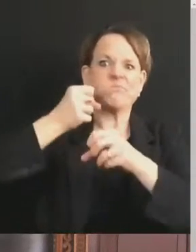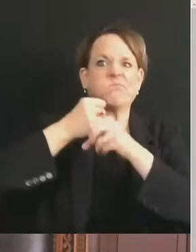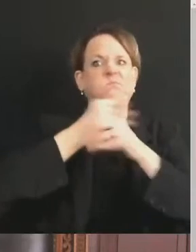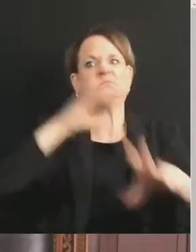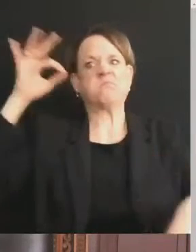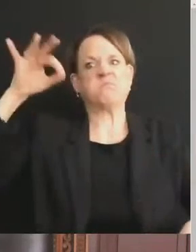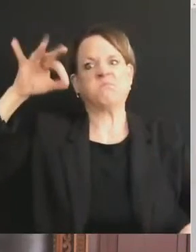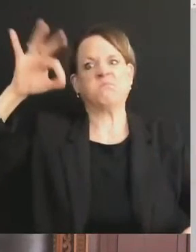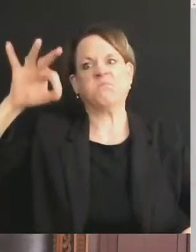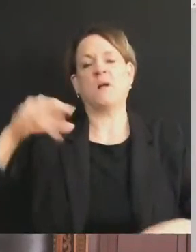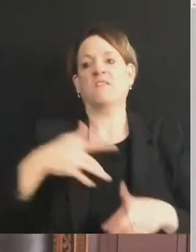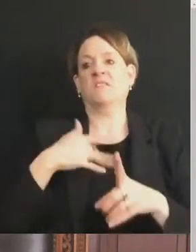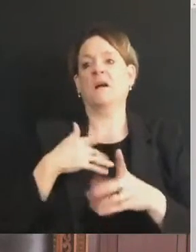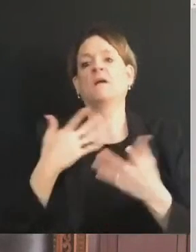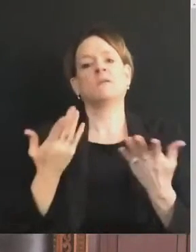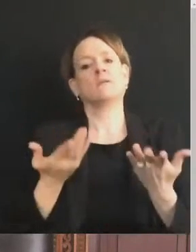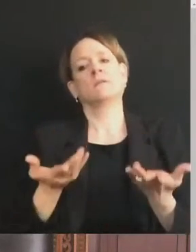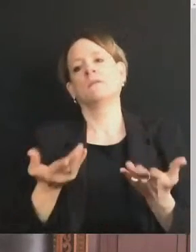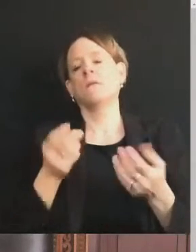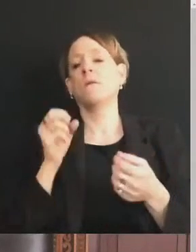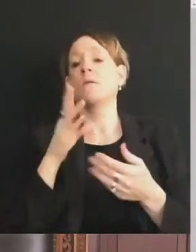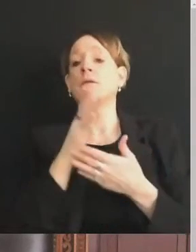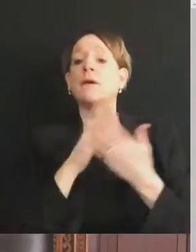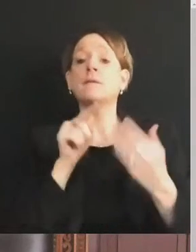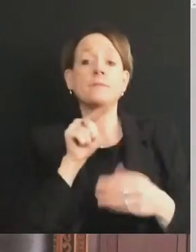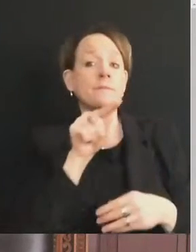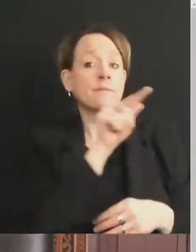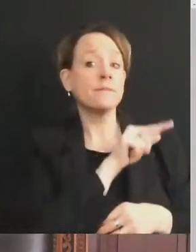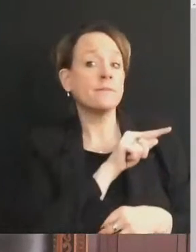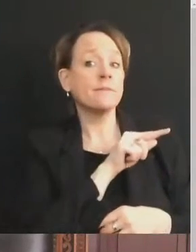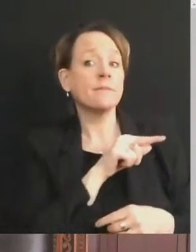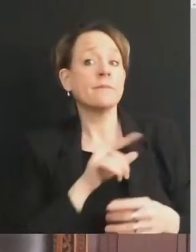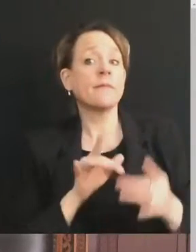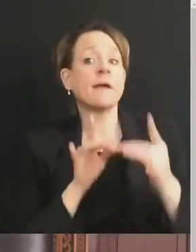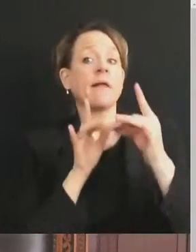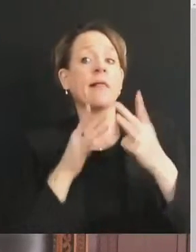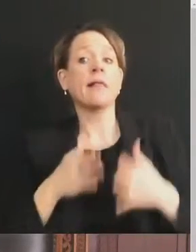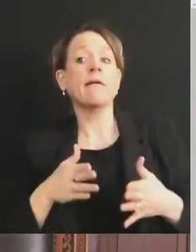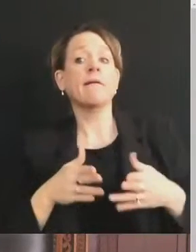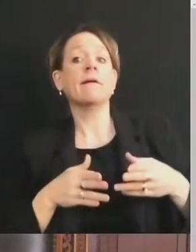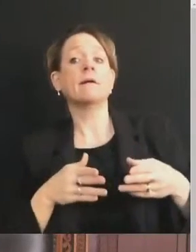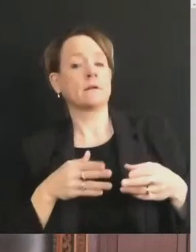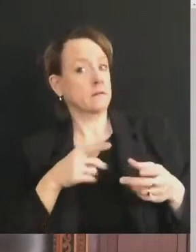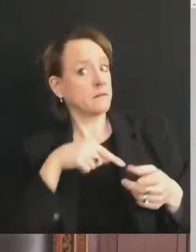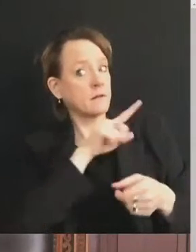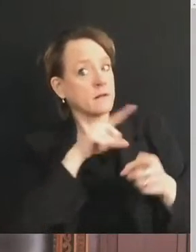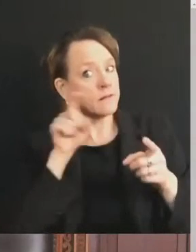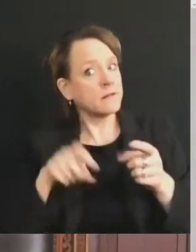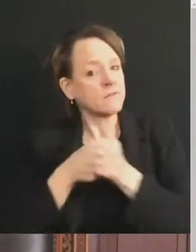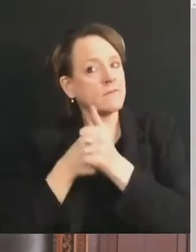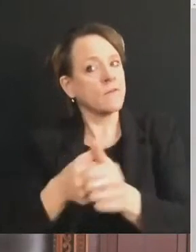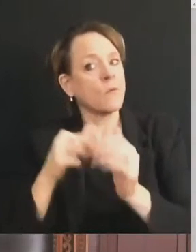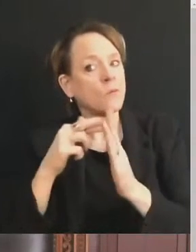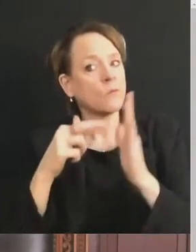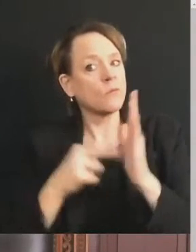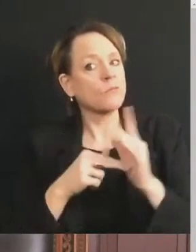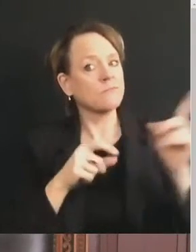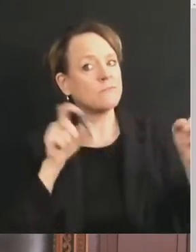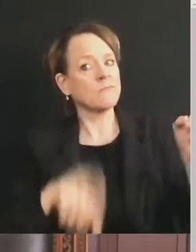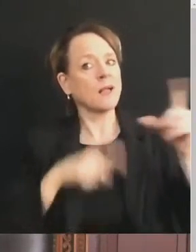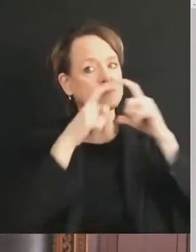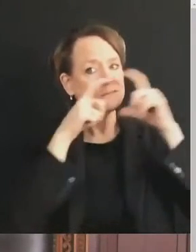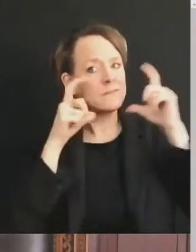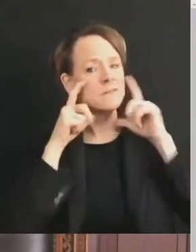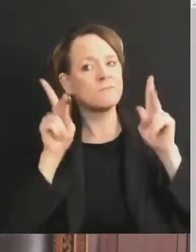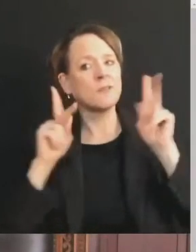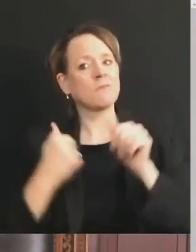their representatives are behind the basics, I'm open to it. We've waited a